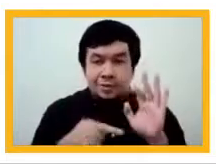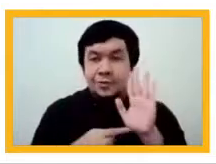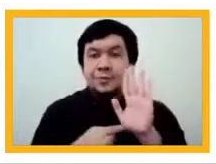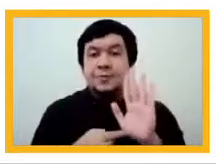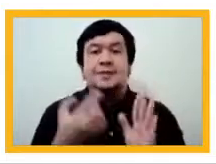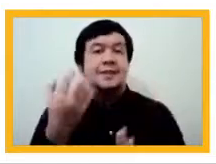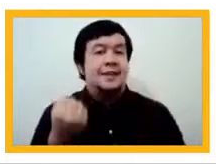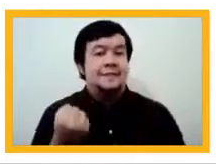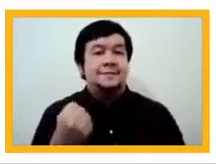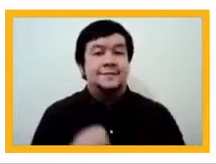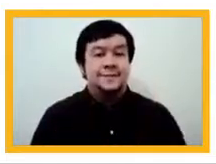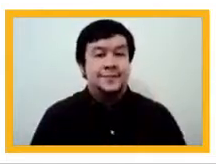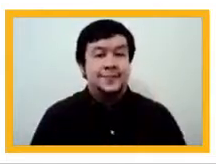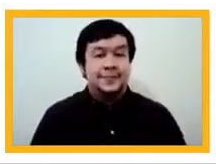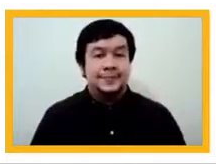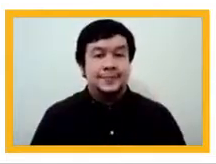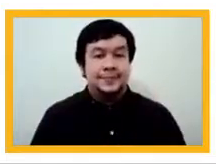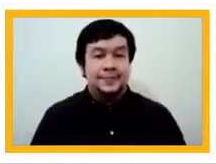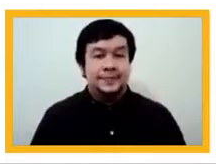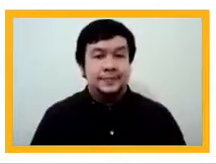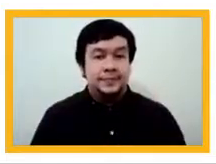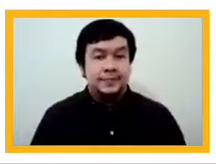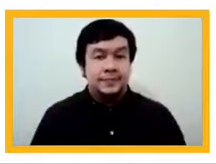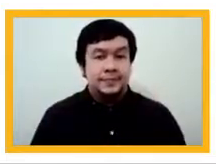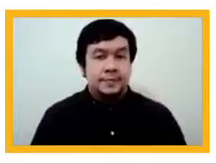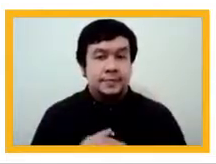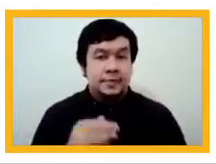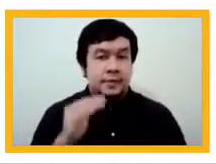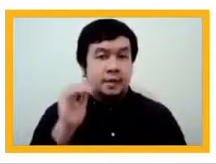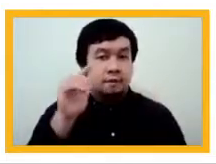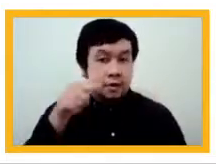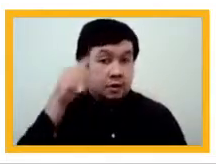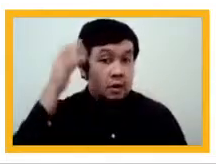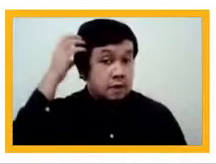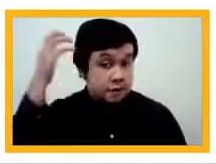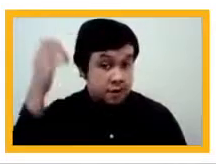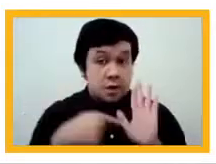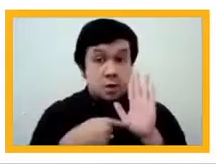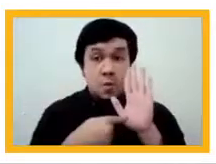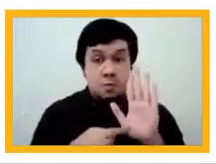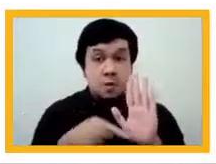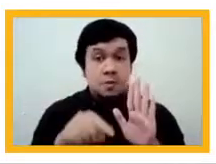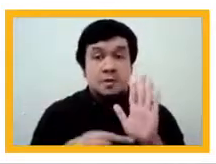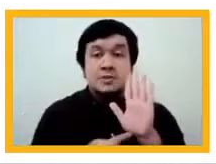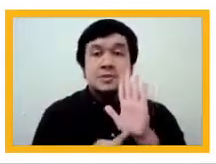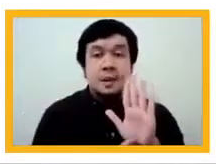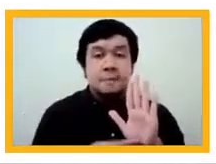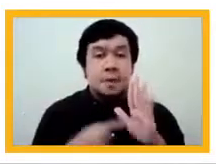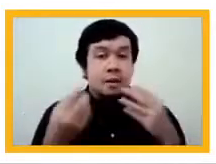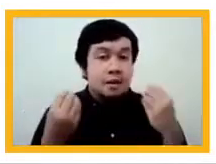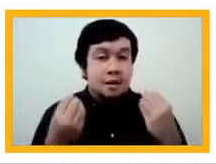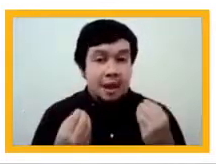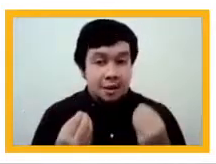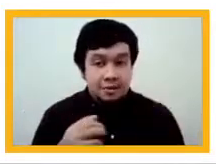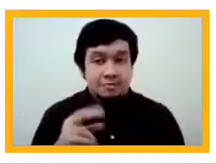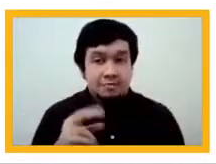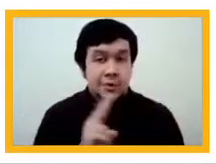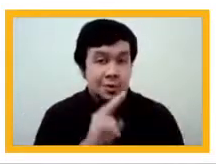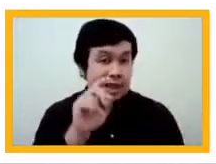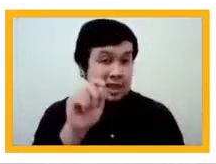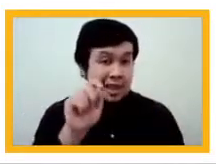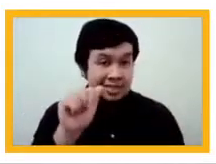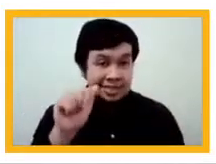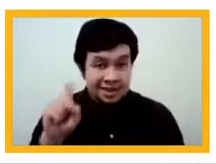examples of government trying to use the tax or levies on